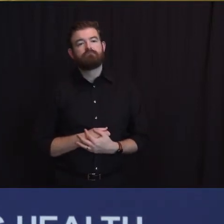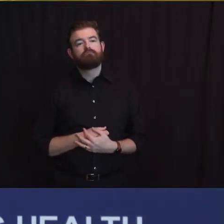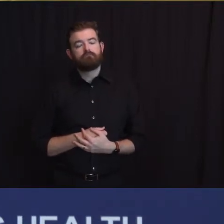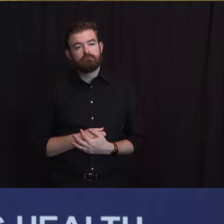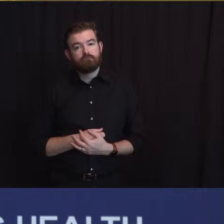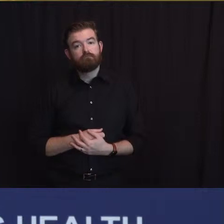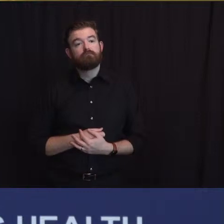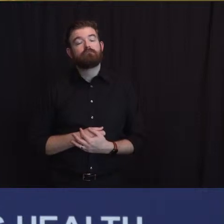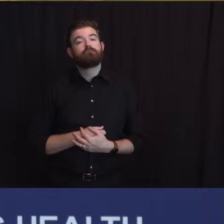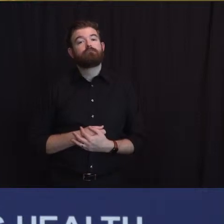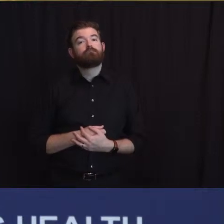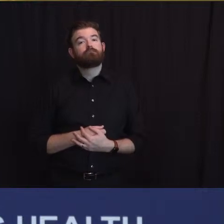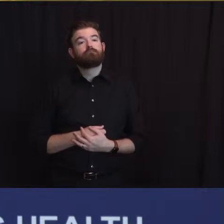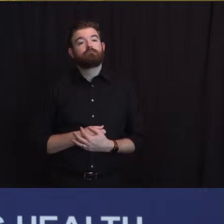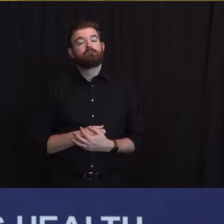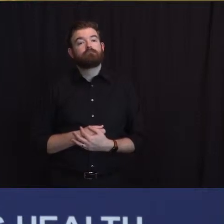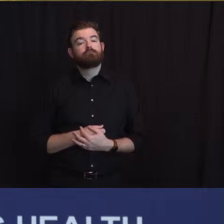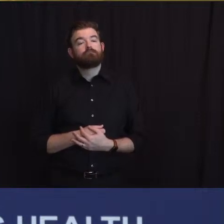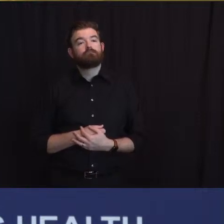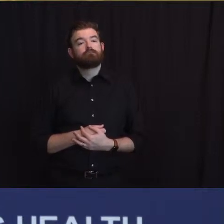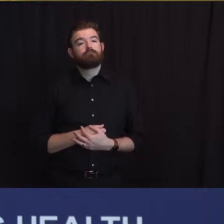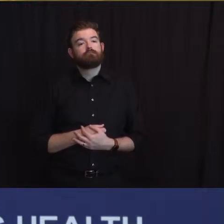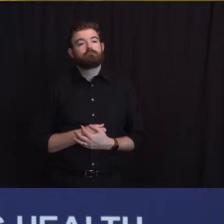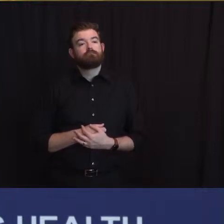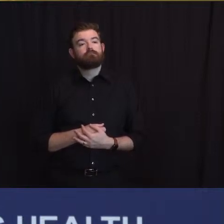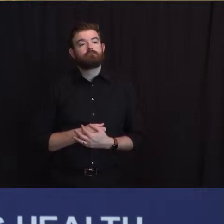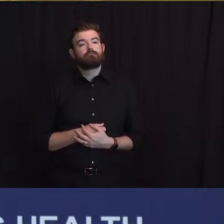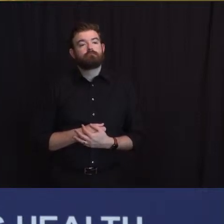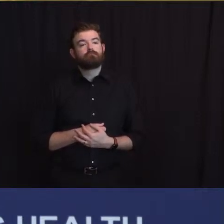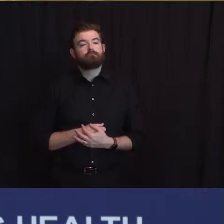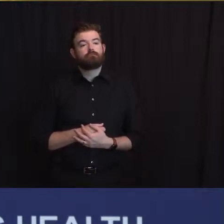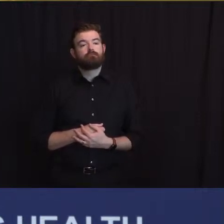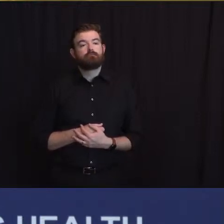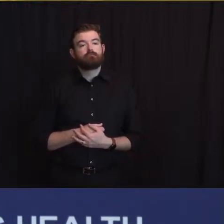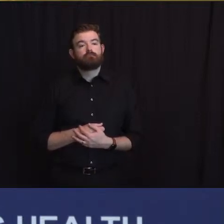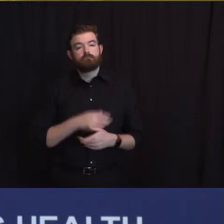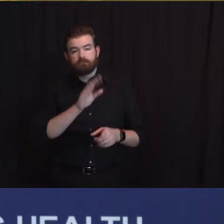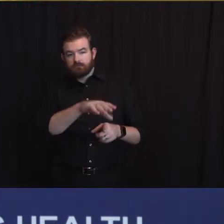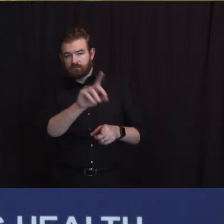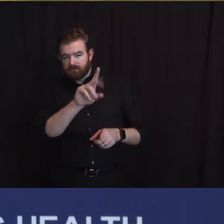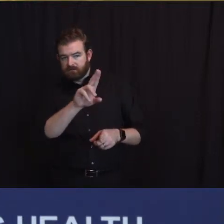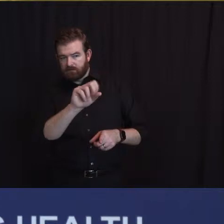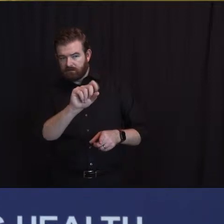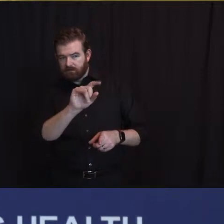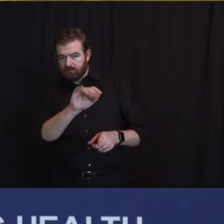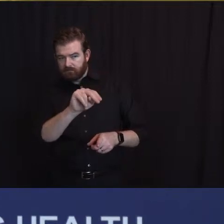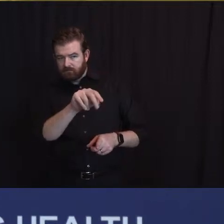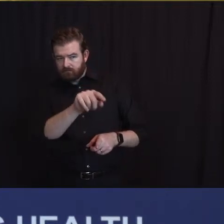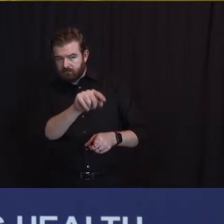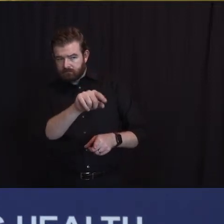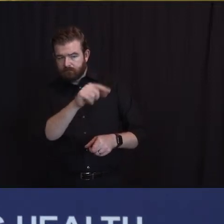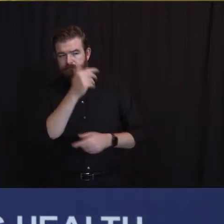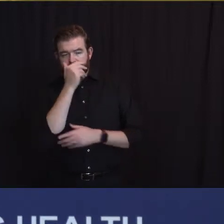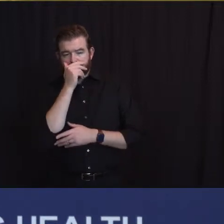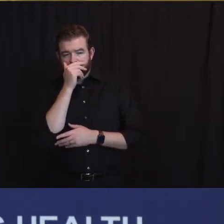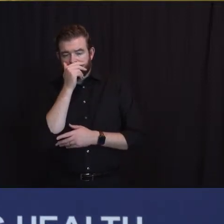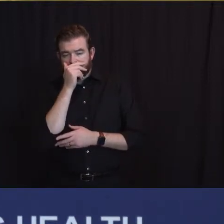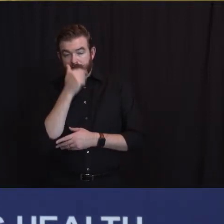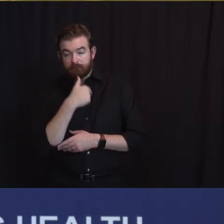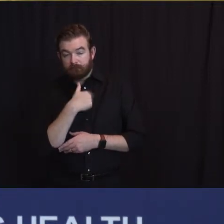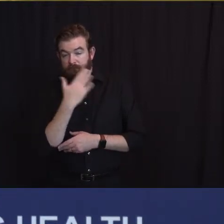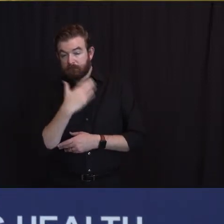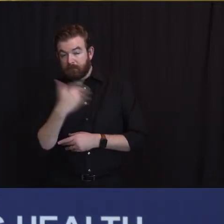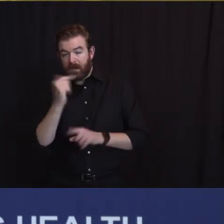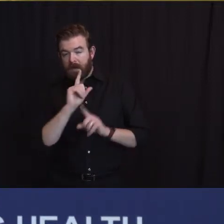can, again, Dustin, you've heard the answer before. I don't have a crisper answer for you in terms of the claims that take the